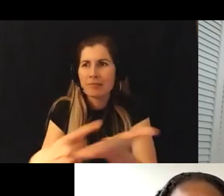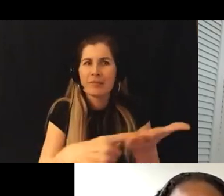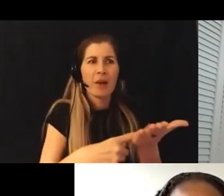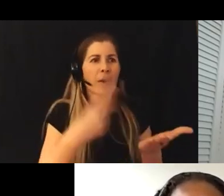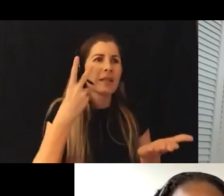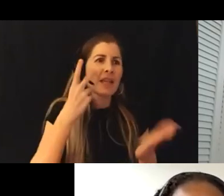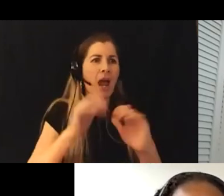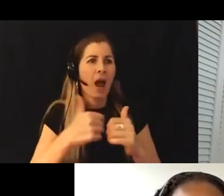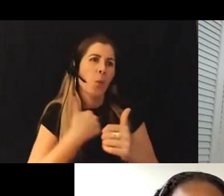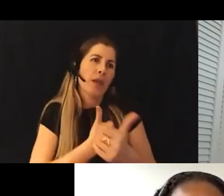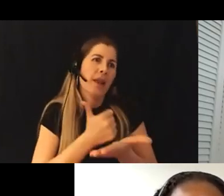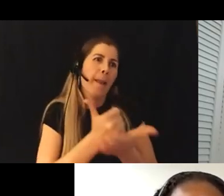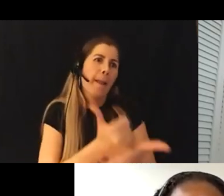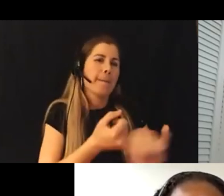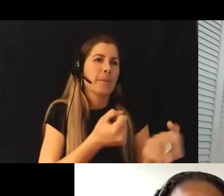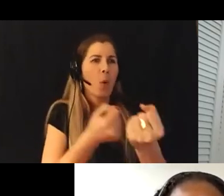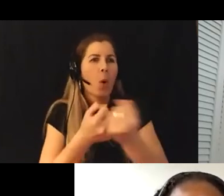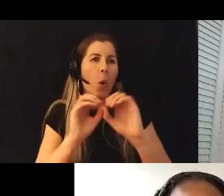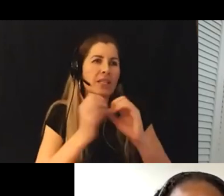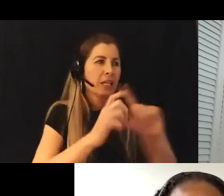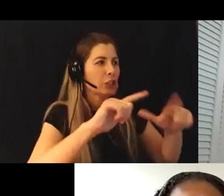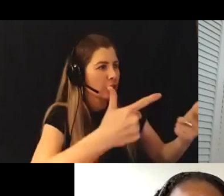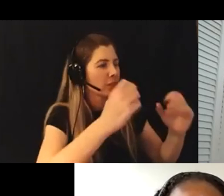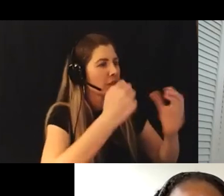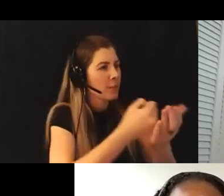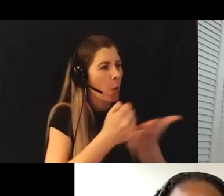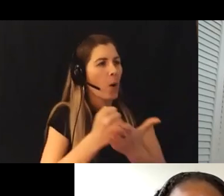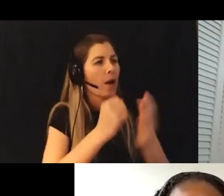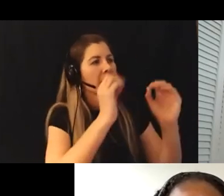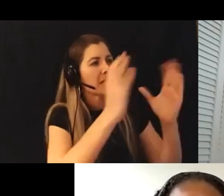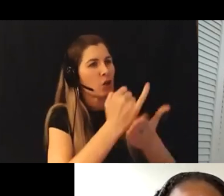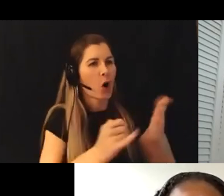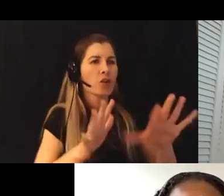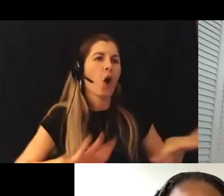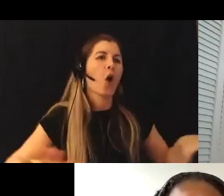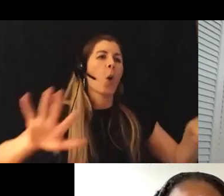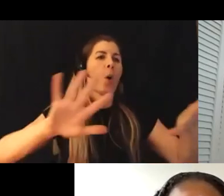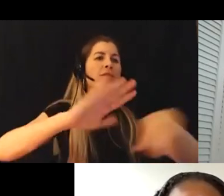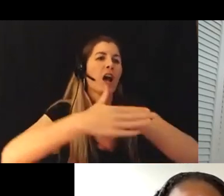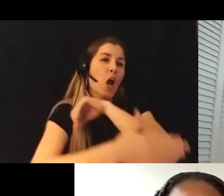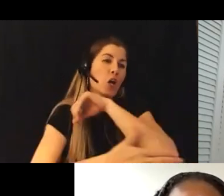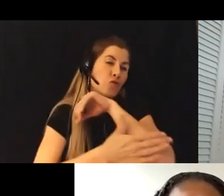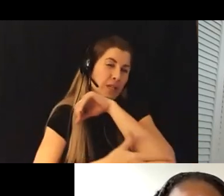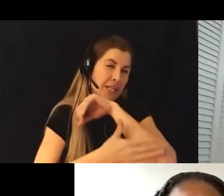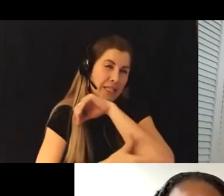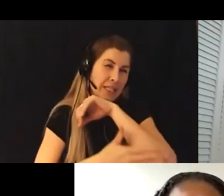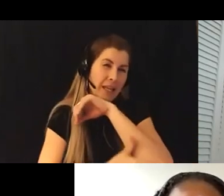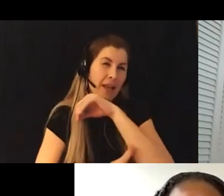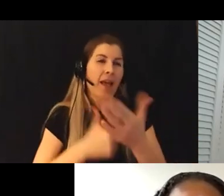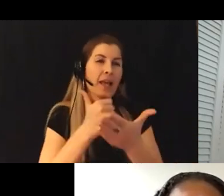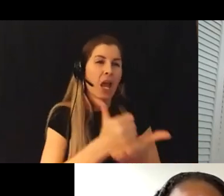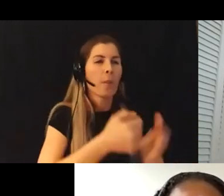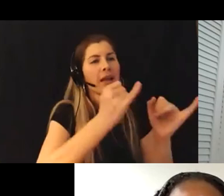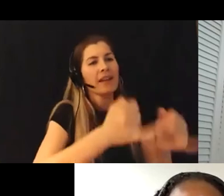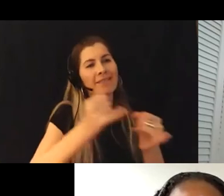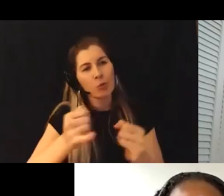Endowment can play in really helping to support this work nationally across the country and helping to support teaching artists. So